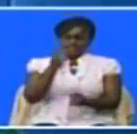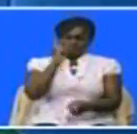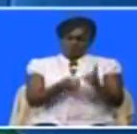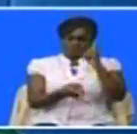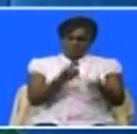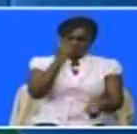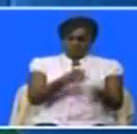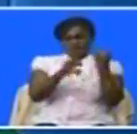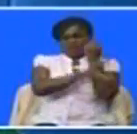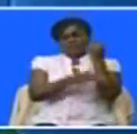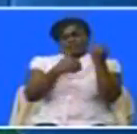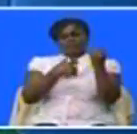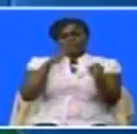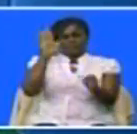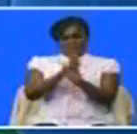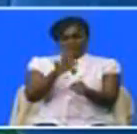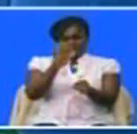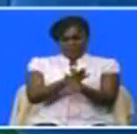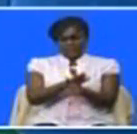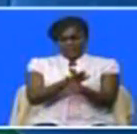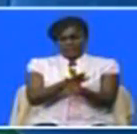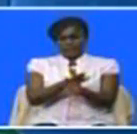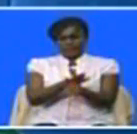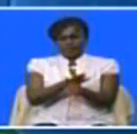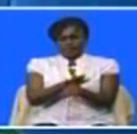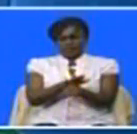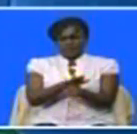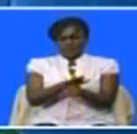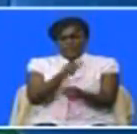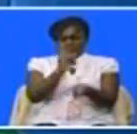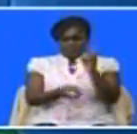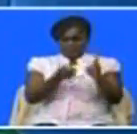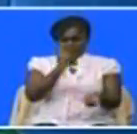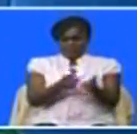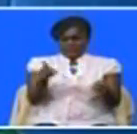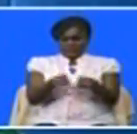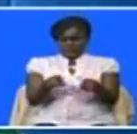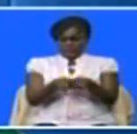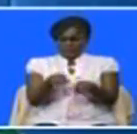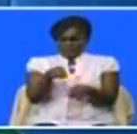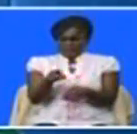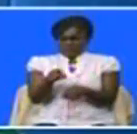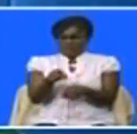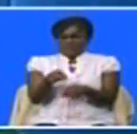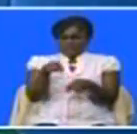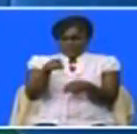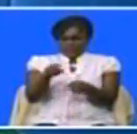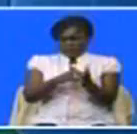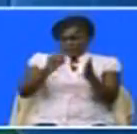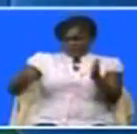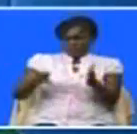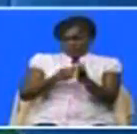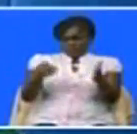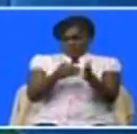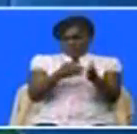in the country. With numerous bumps and bends defining the course of this marathon, some of the coaches feel like the bumps should be eliminated